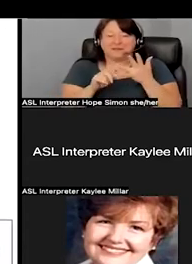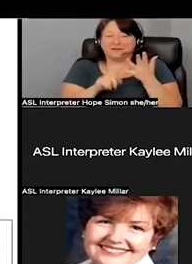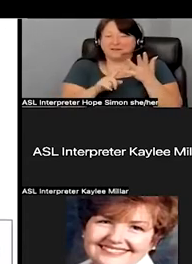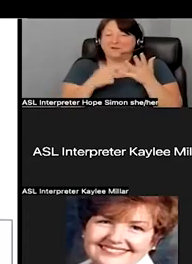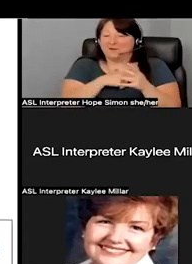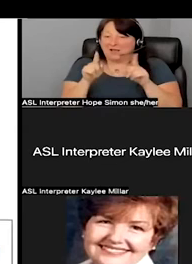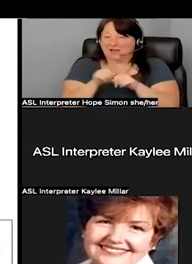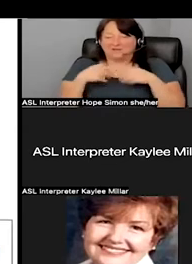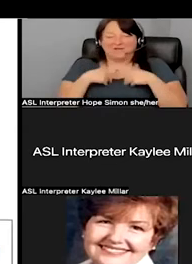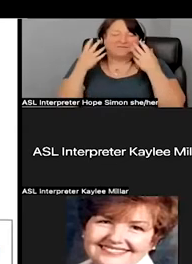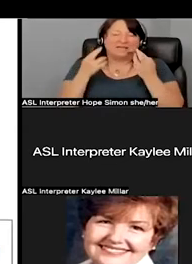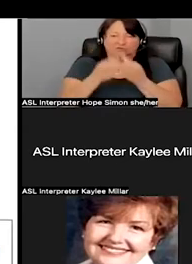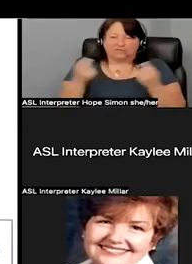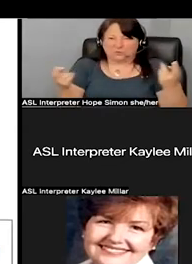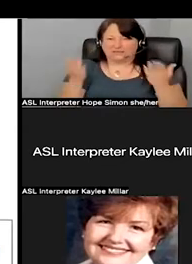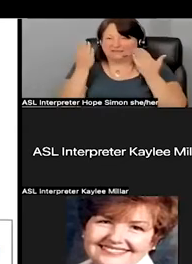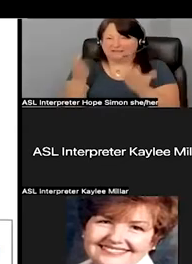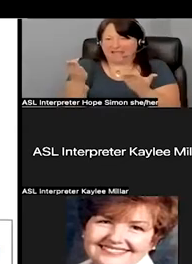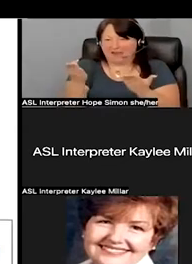of resources there